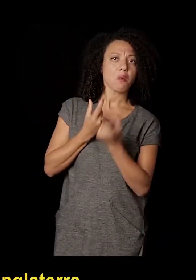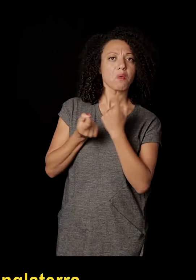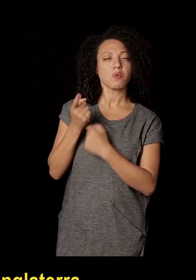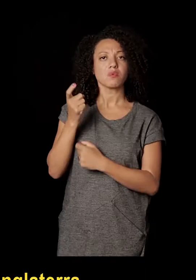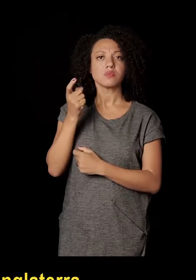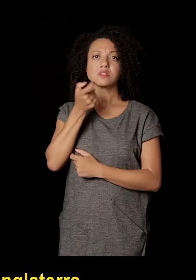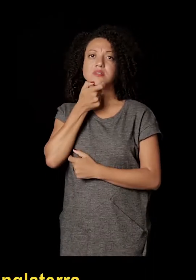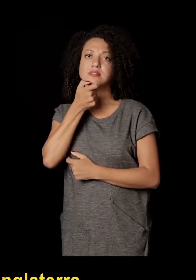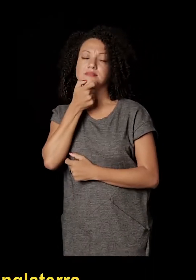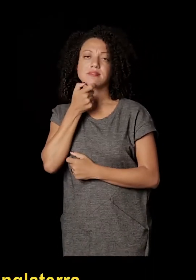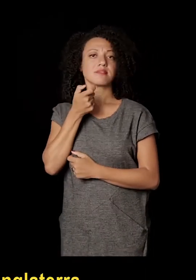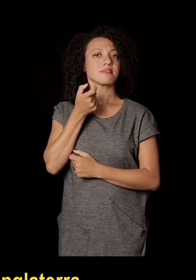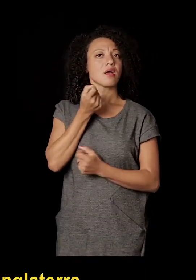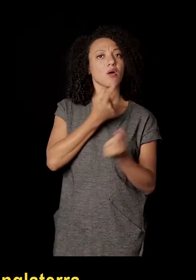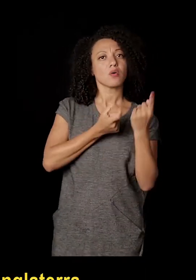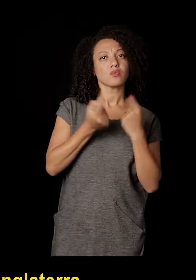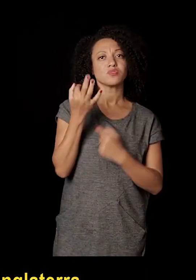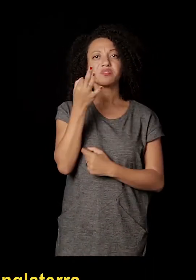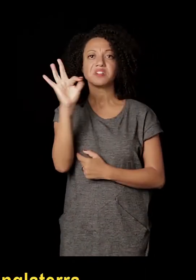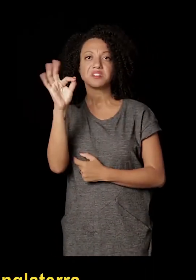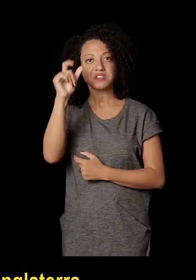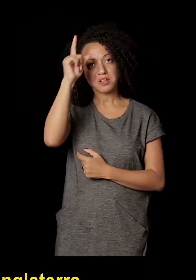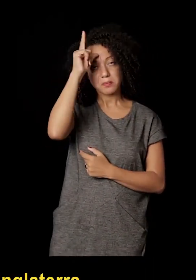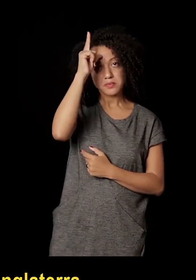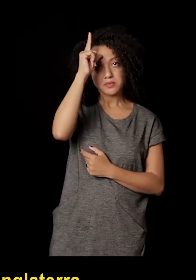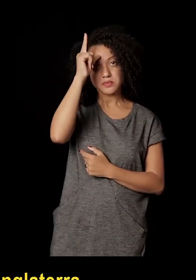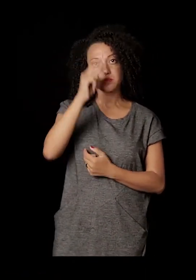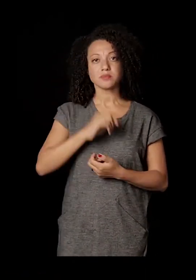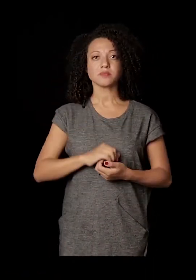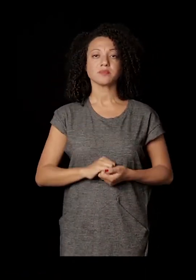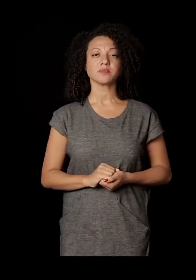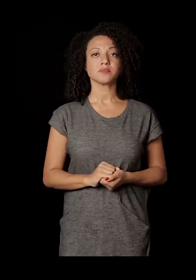And outside England and France and Germany,